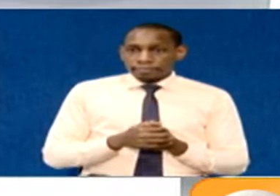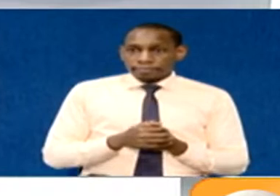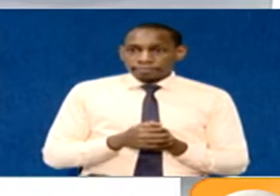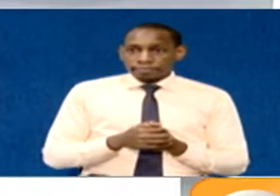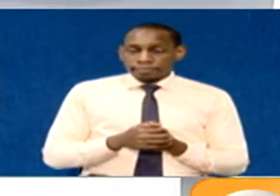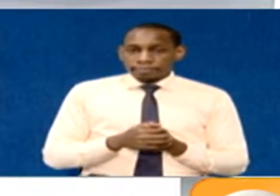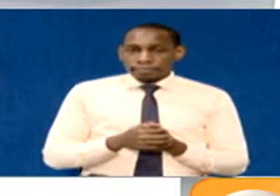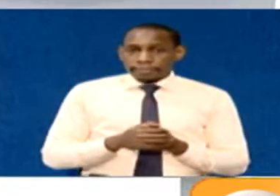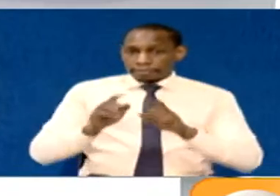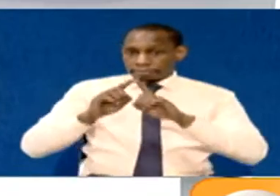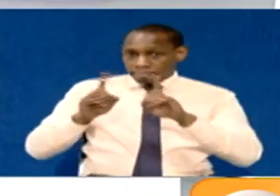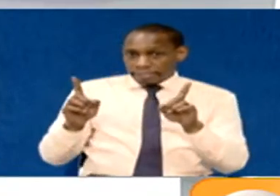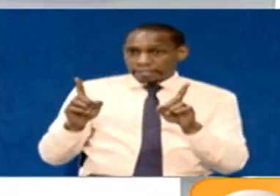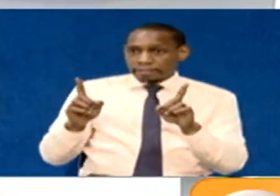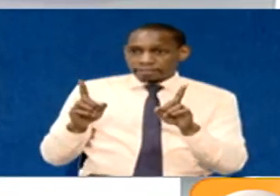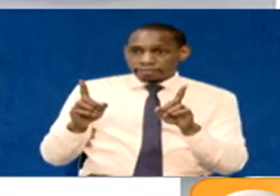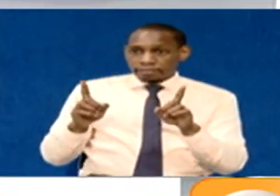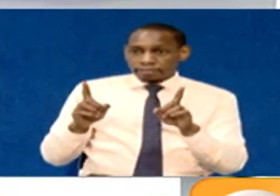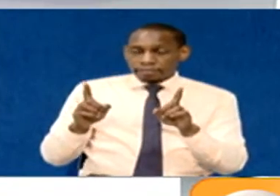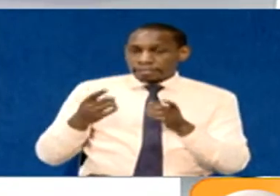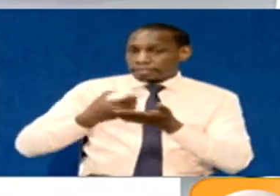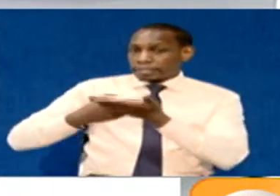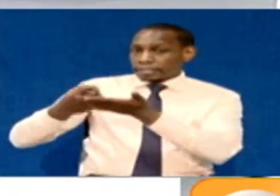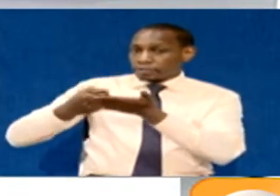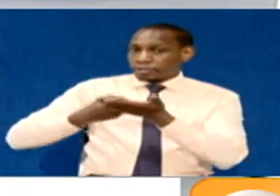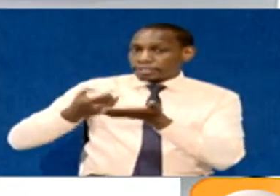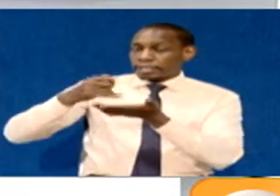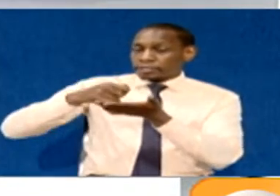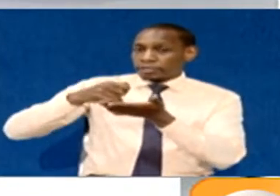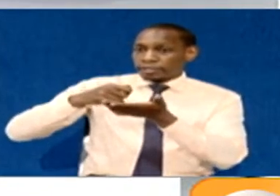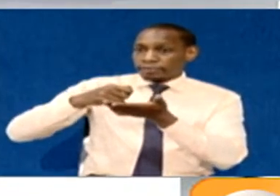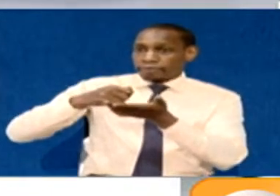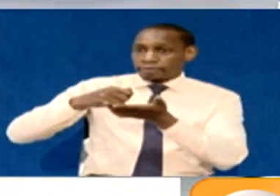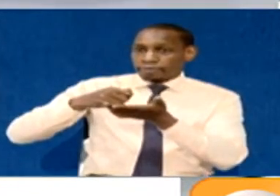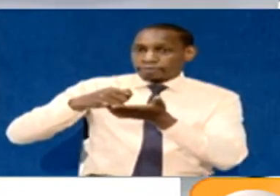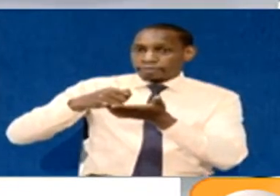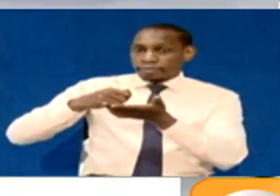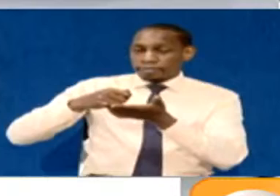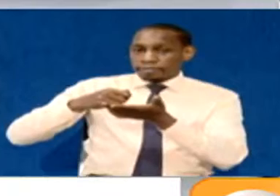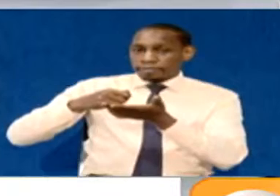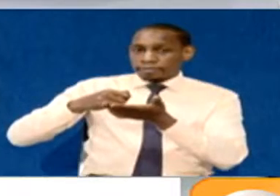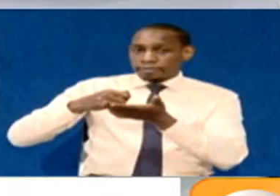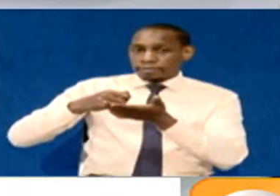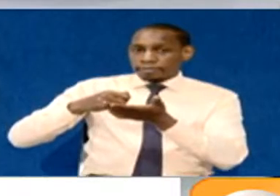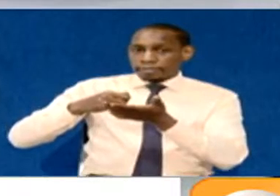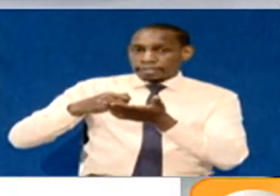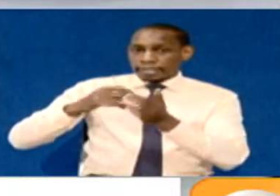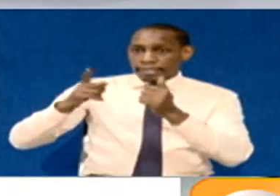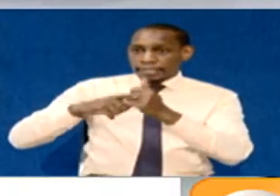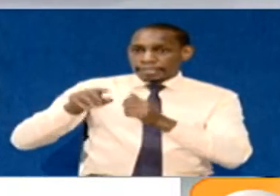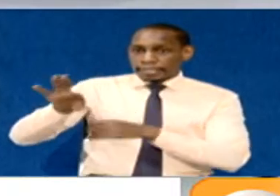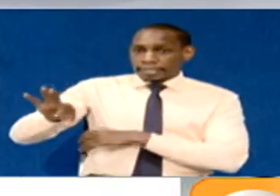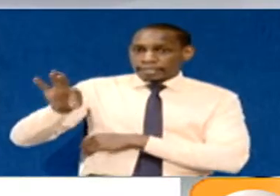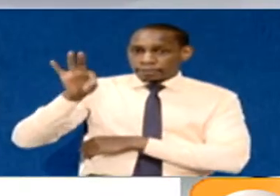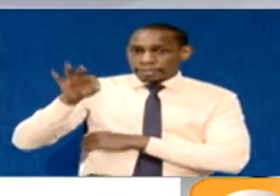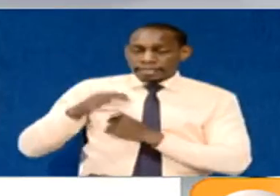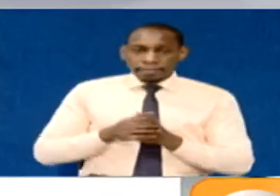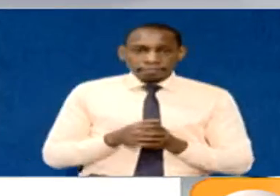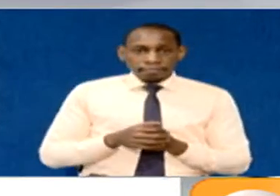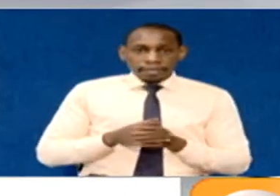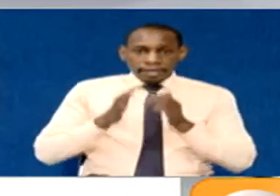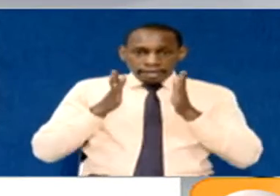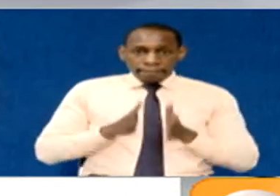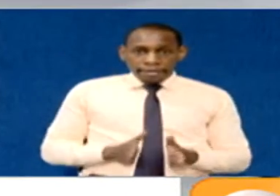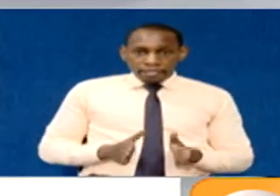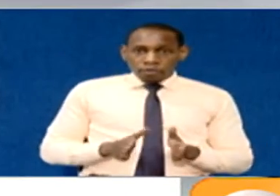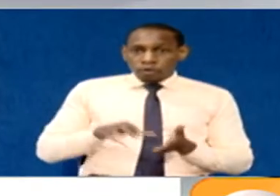with some caveats. Discussion and a new debate about the six nominees. So at a personal